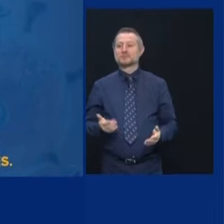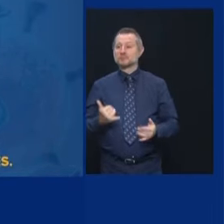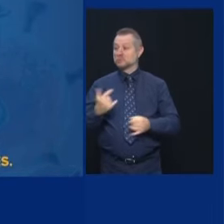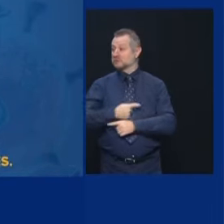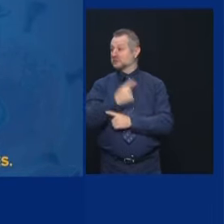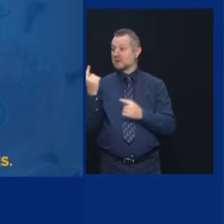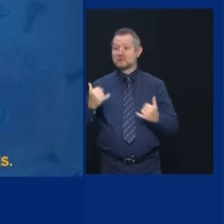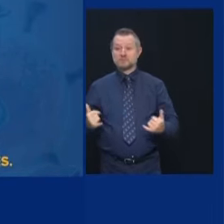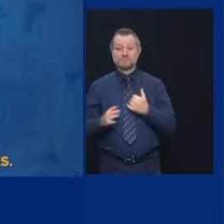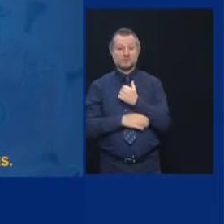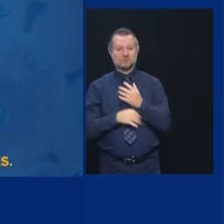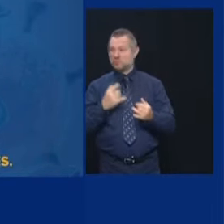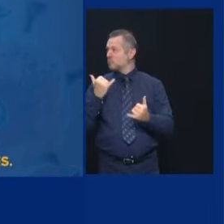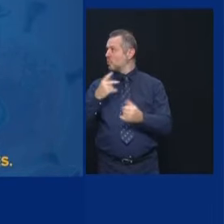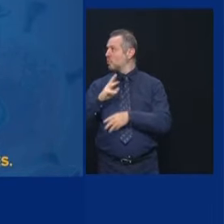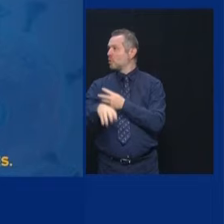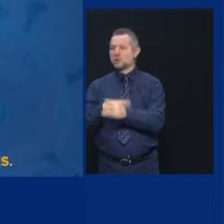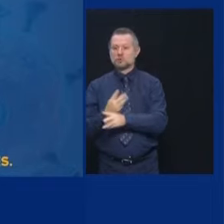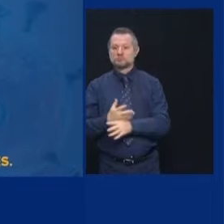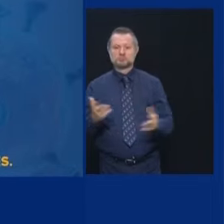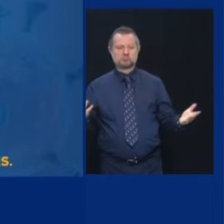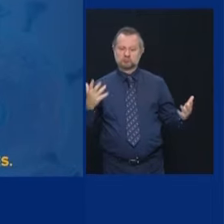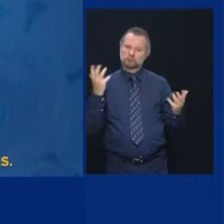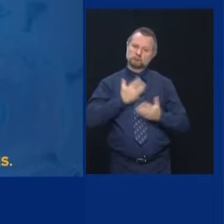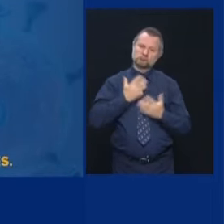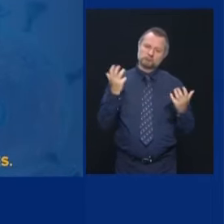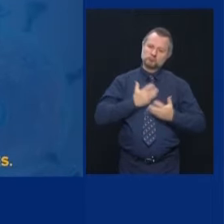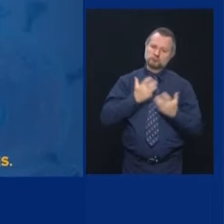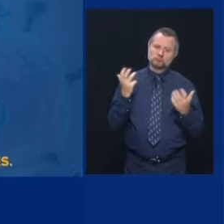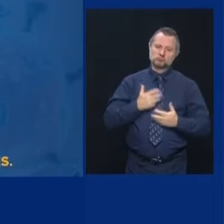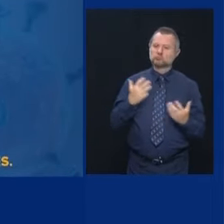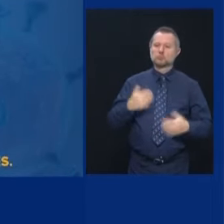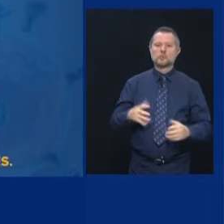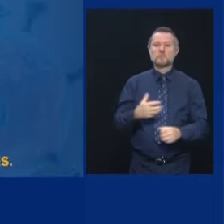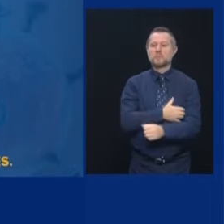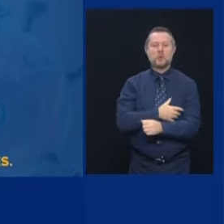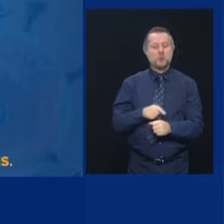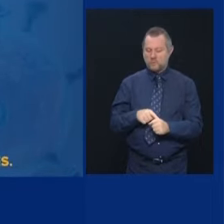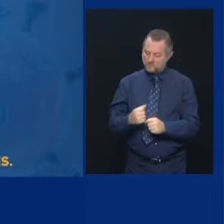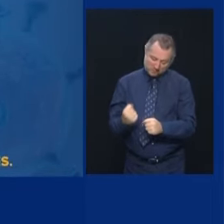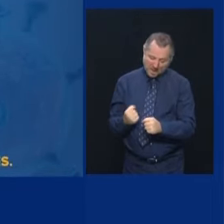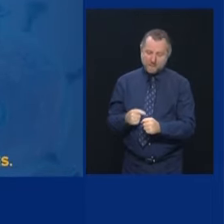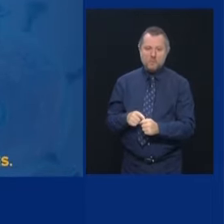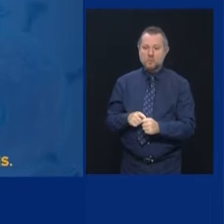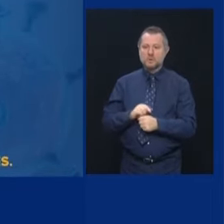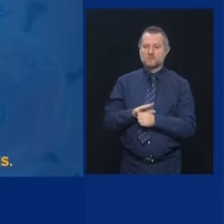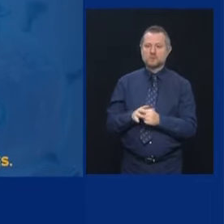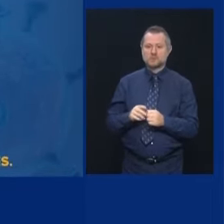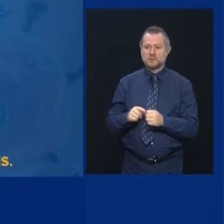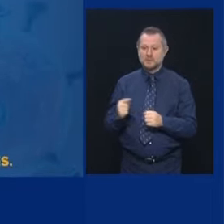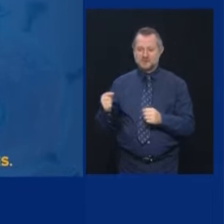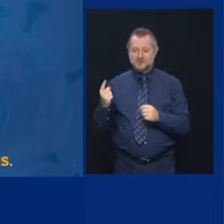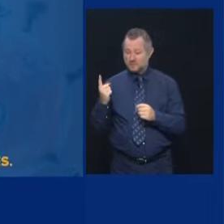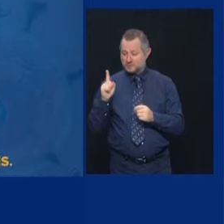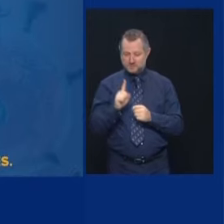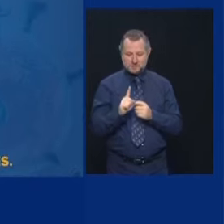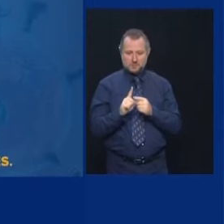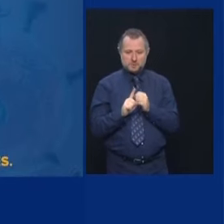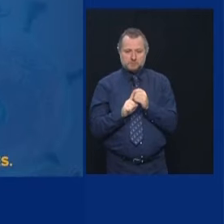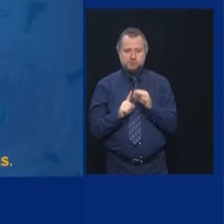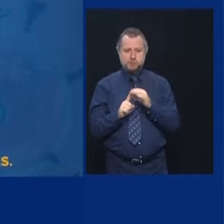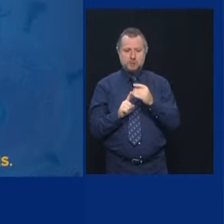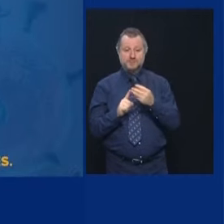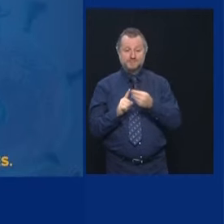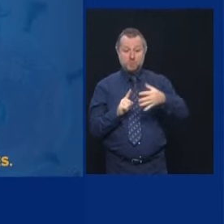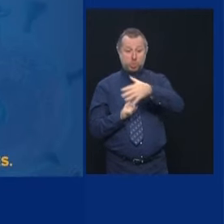the way this virus moves. It starts in a cluster. It always starts in a cluster, wherever.